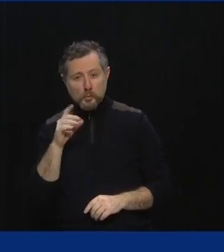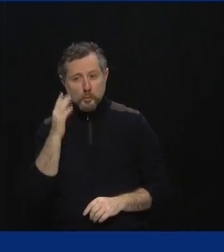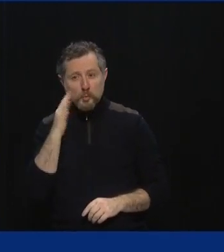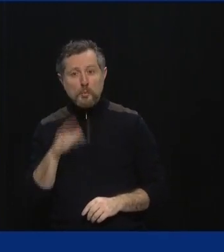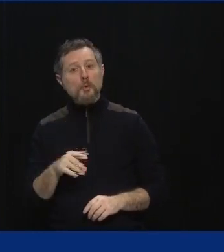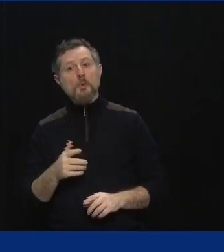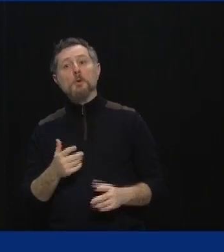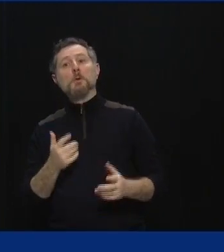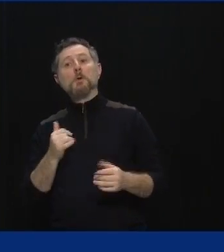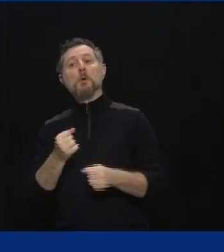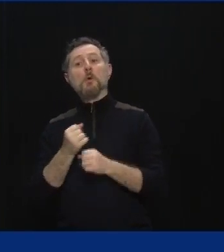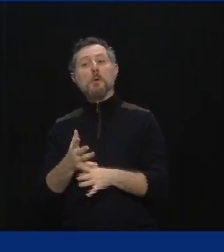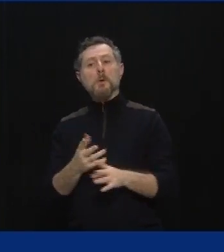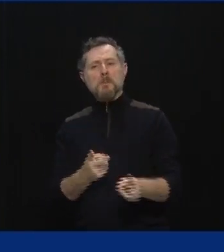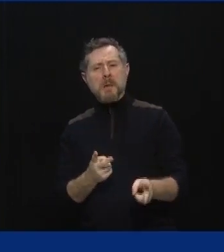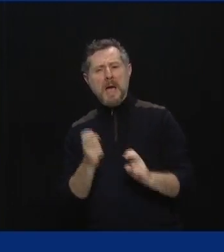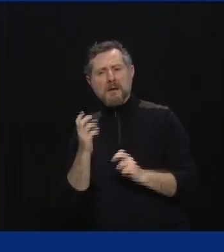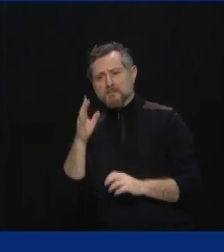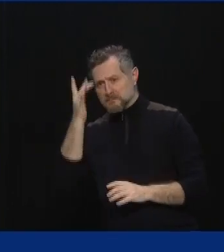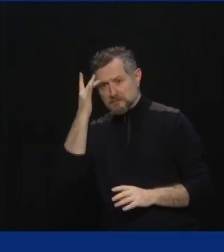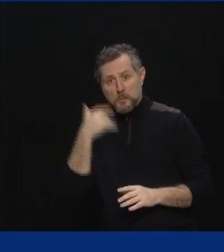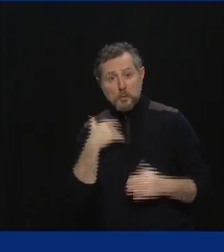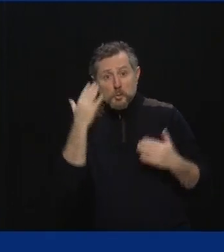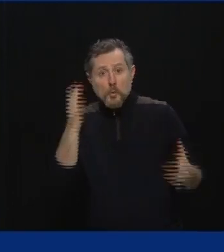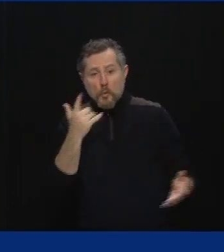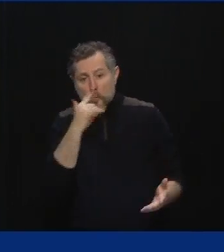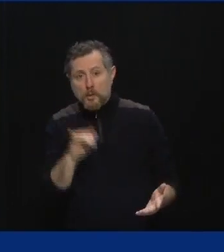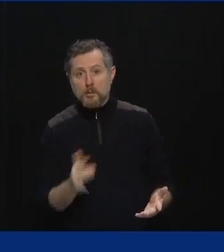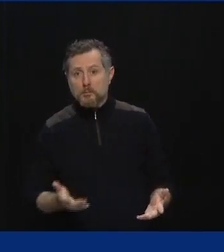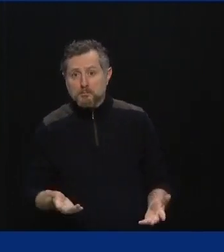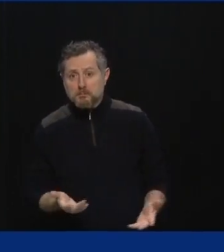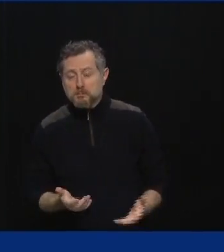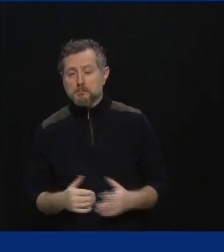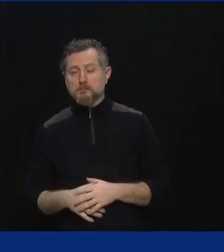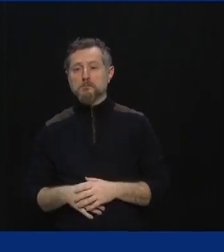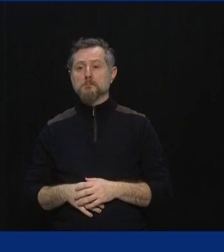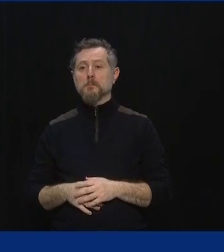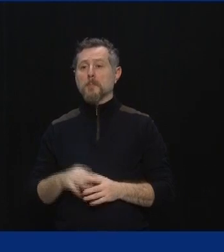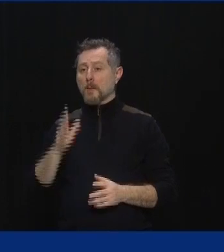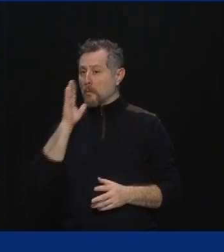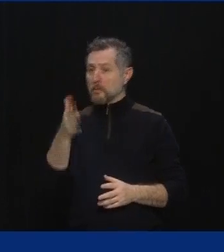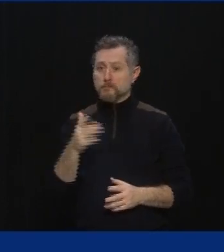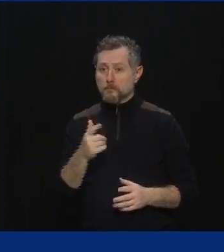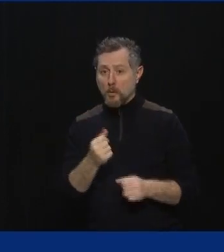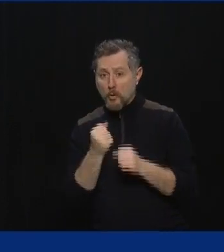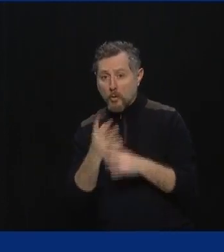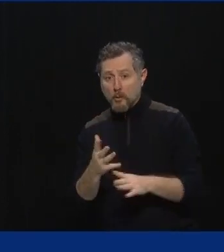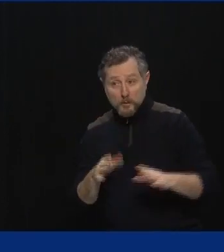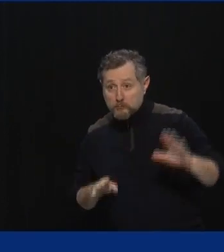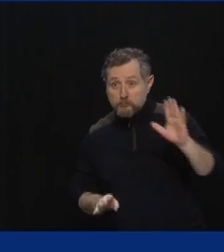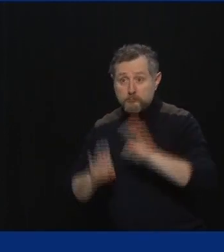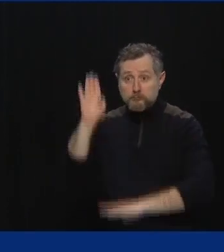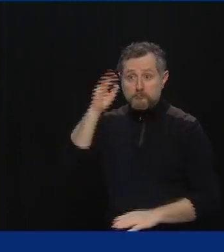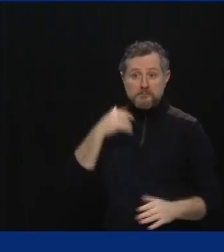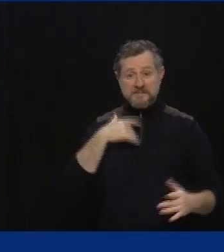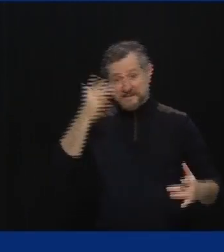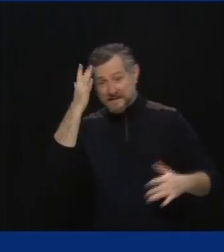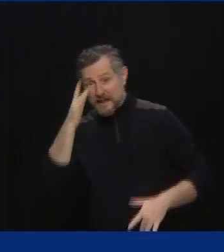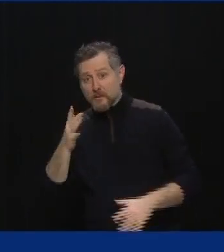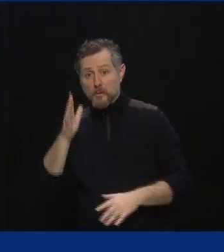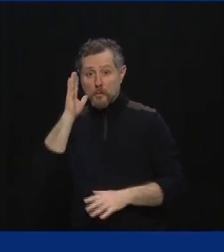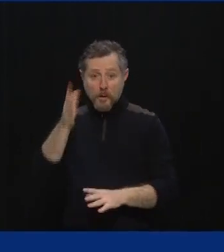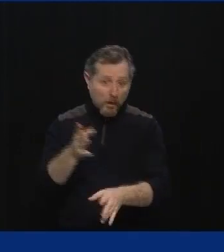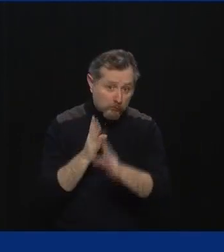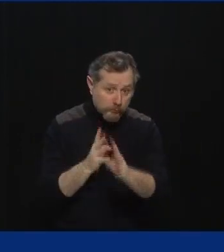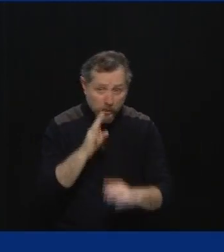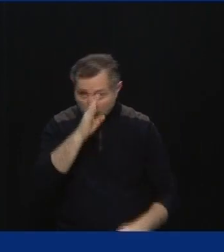have severe consequences. We didn't know at the time whether this would lead to an incredible spike in illness and therefore hospitalization.